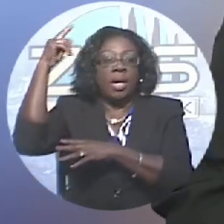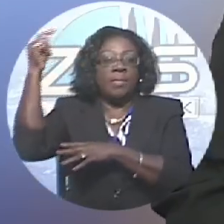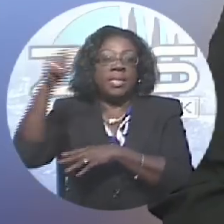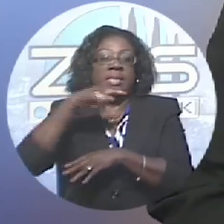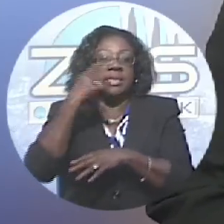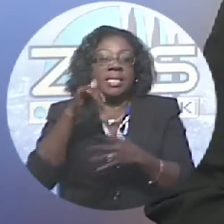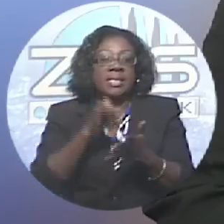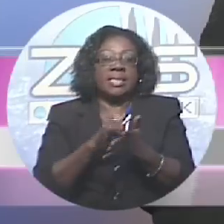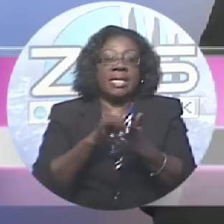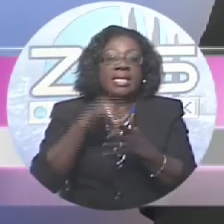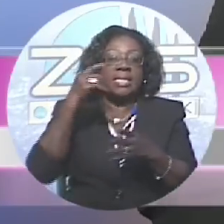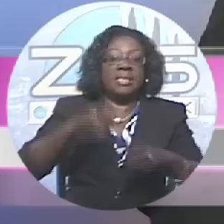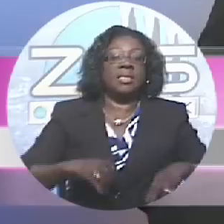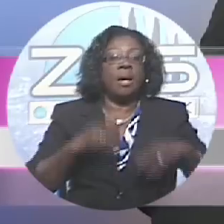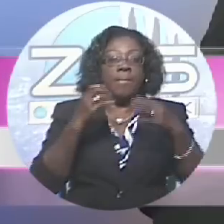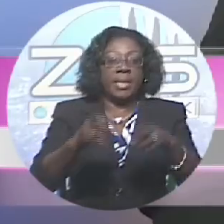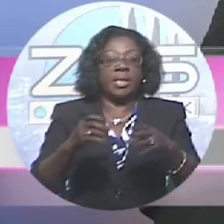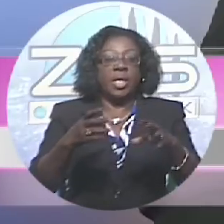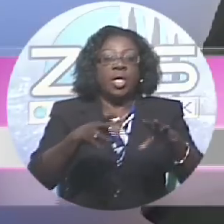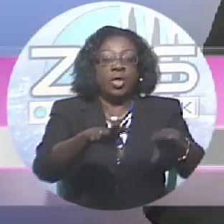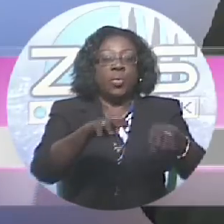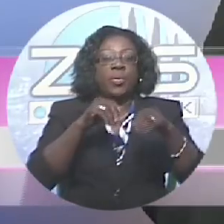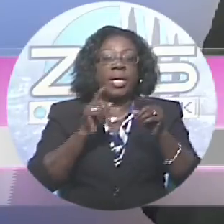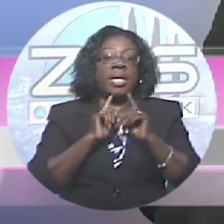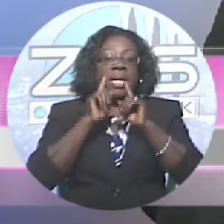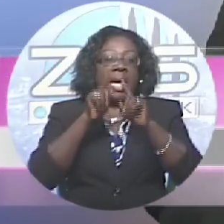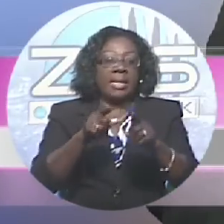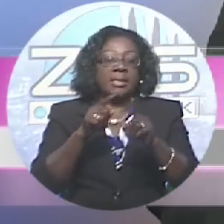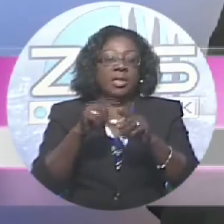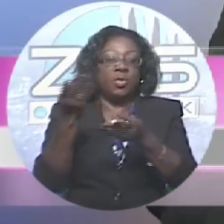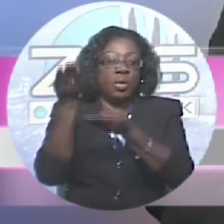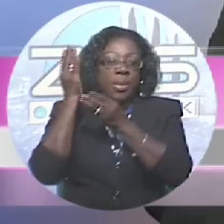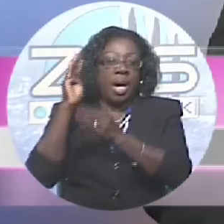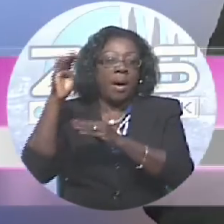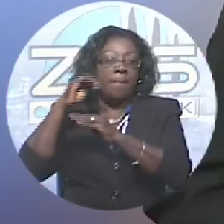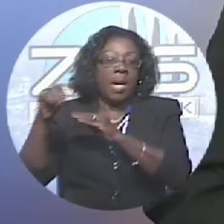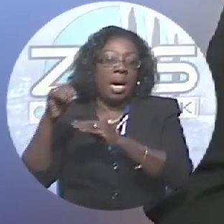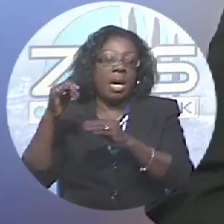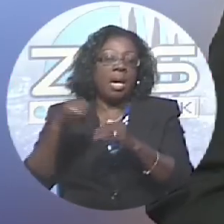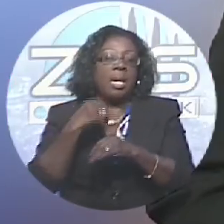Christie says he's committed to bringing a resolution to the Baha issue.